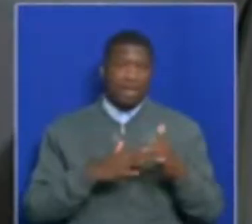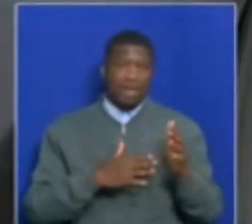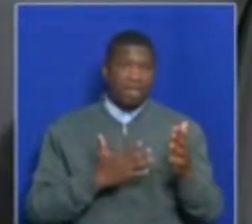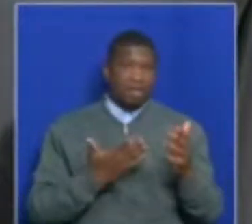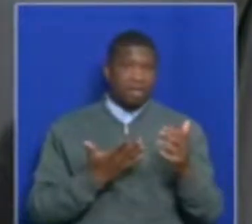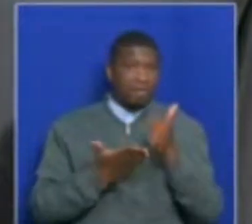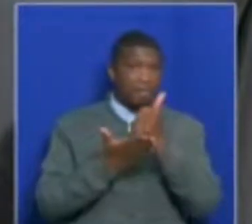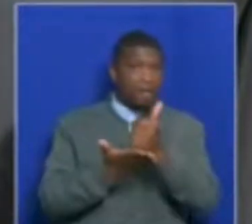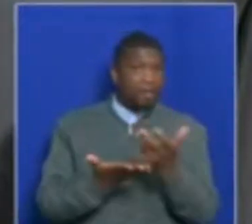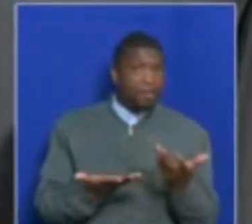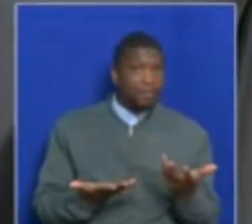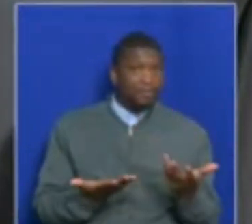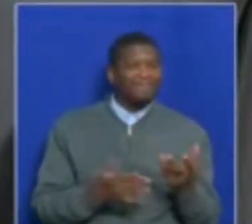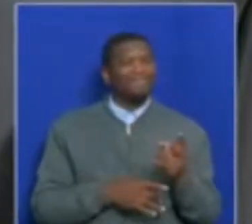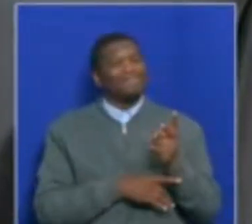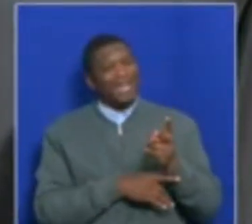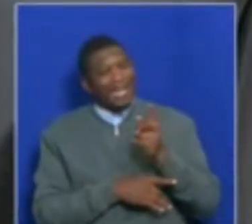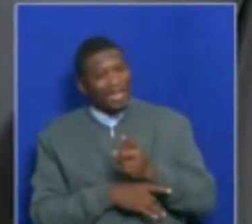Again, it's